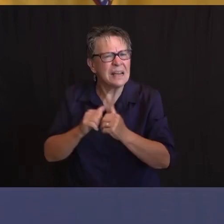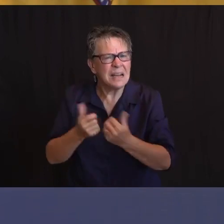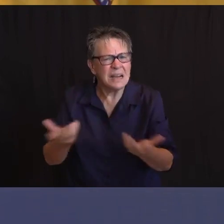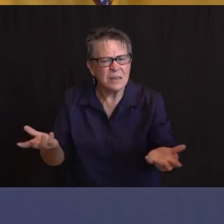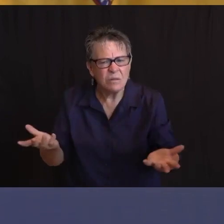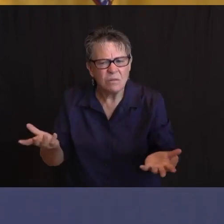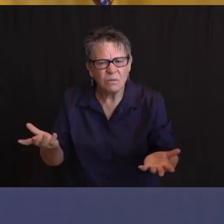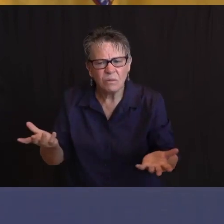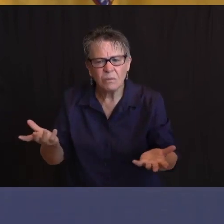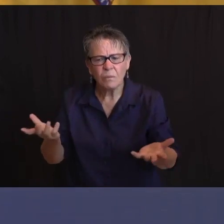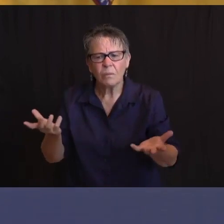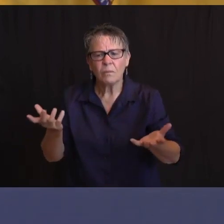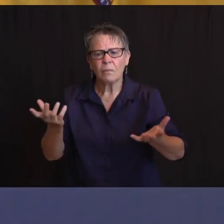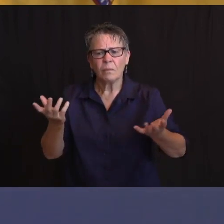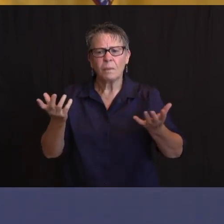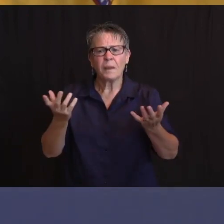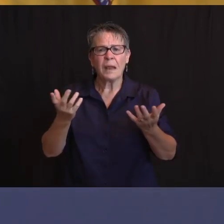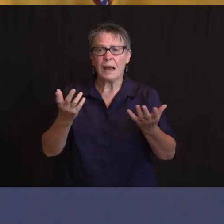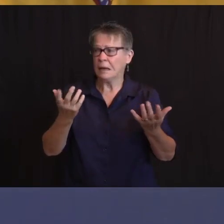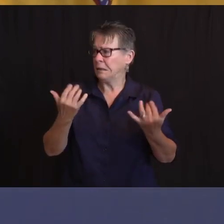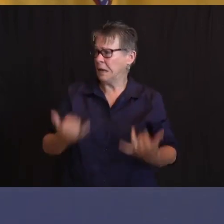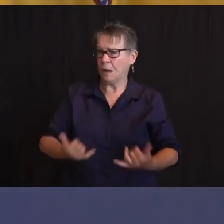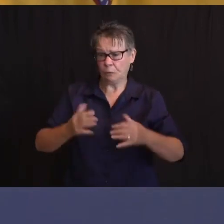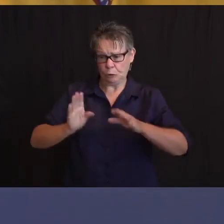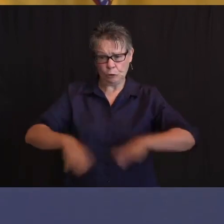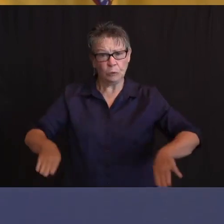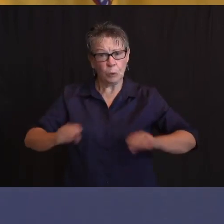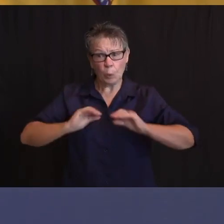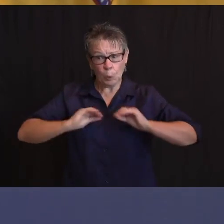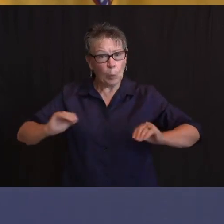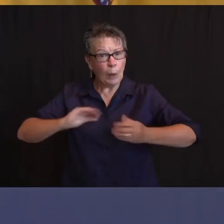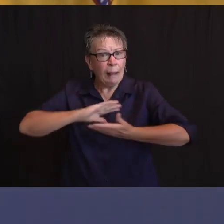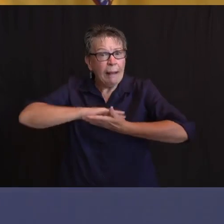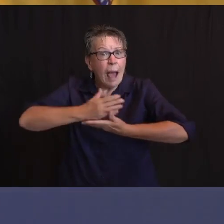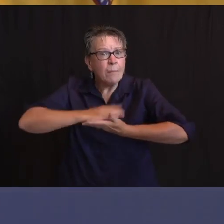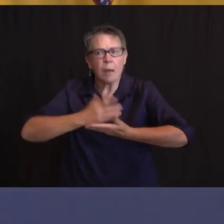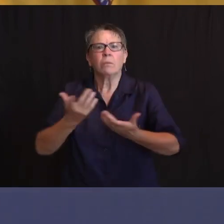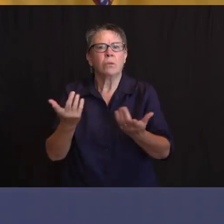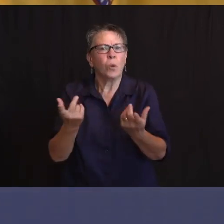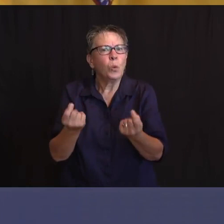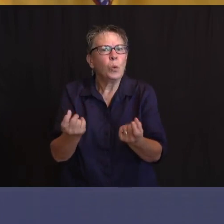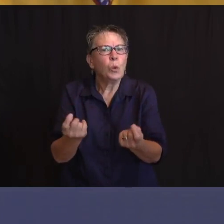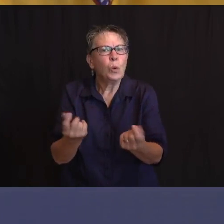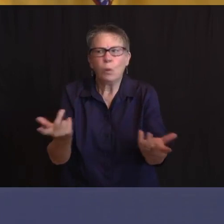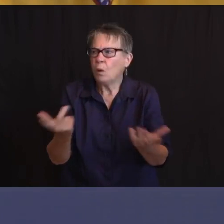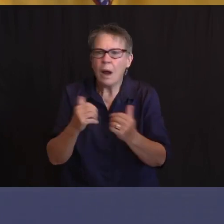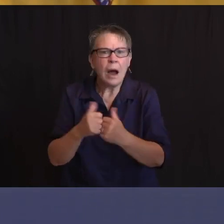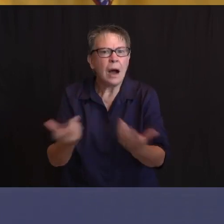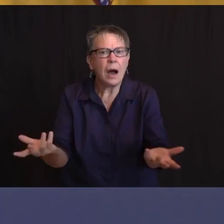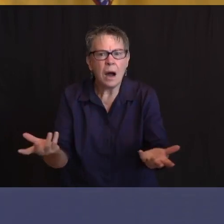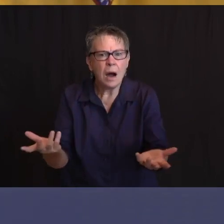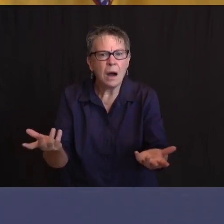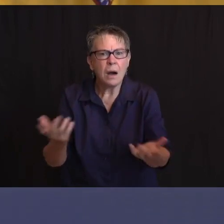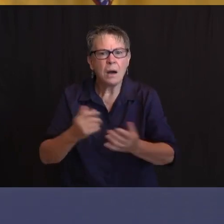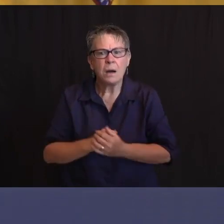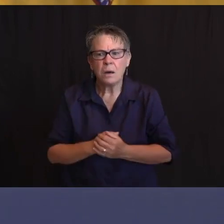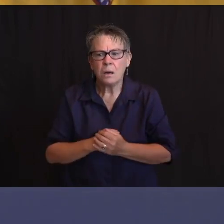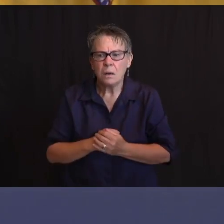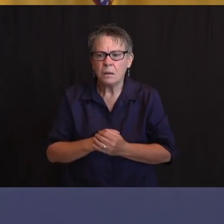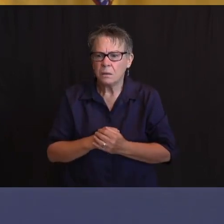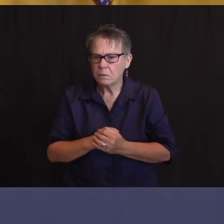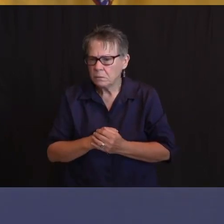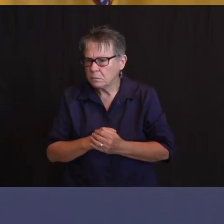them for visual learning, within 2 weeks? Real quick, any plans for another round of extensions for